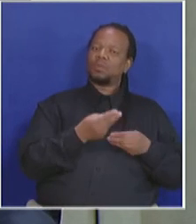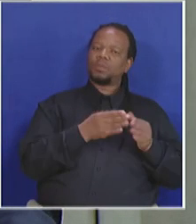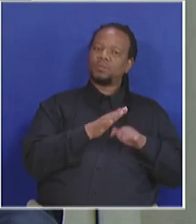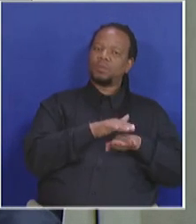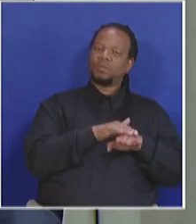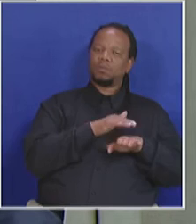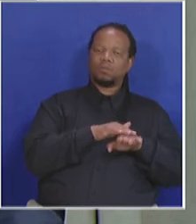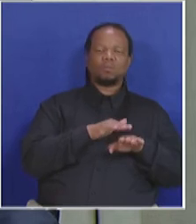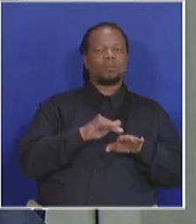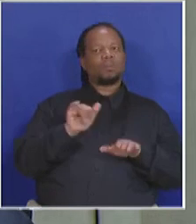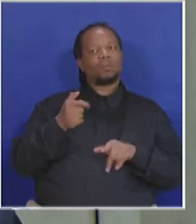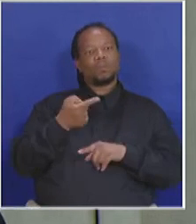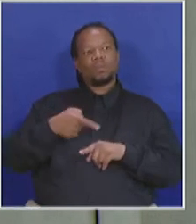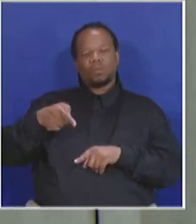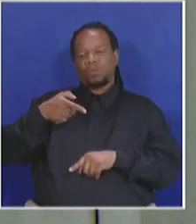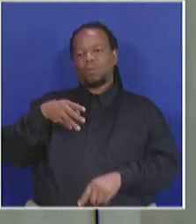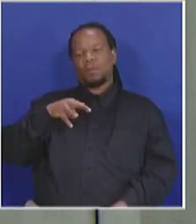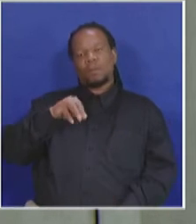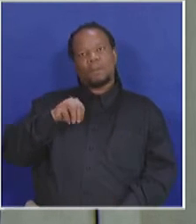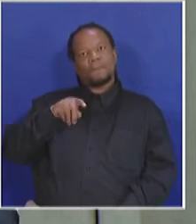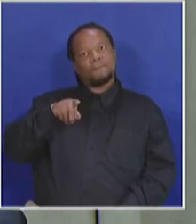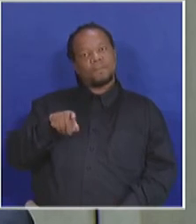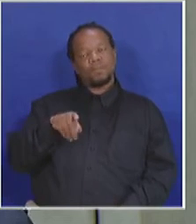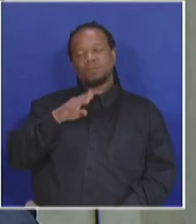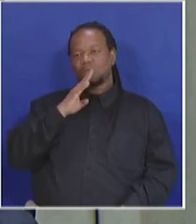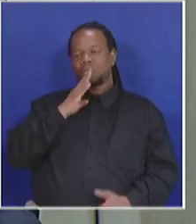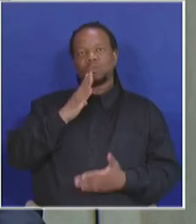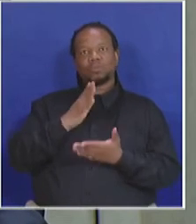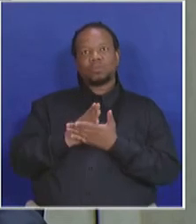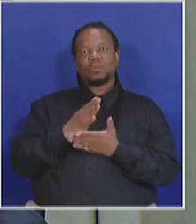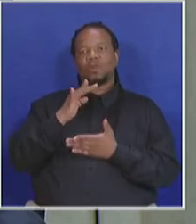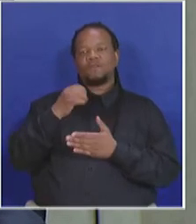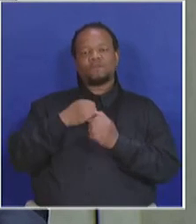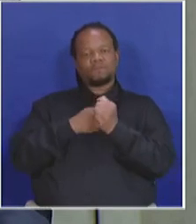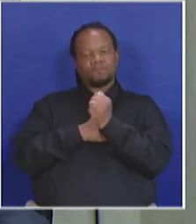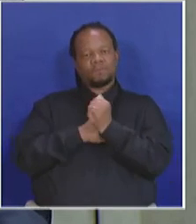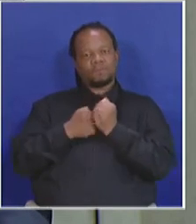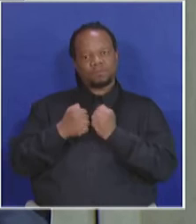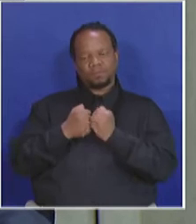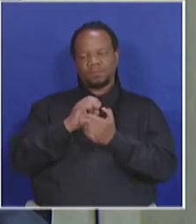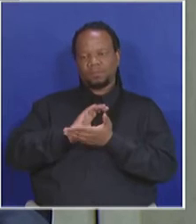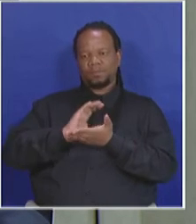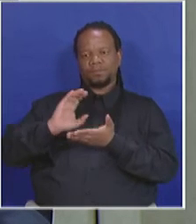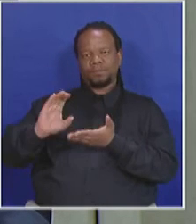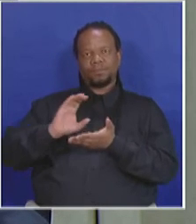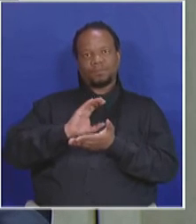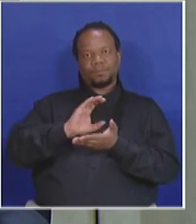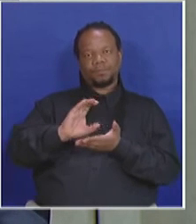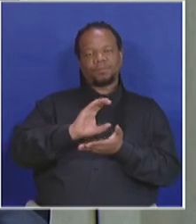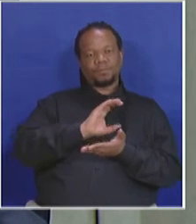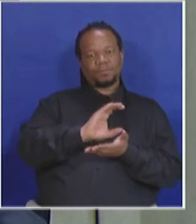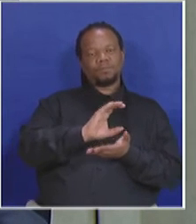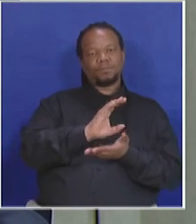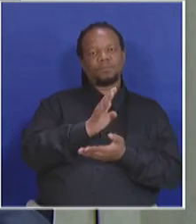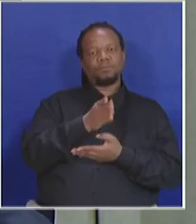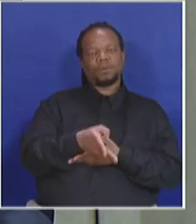all efforts that are aimed at ensuring that infrastructure development is funded and its financing is not cut back. We now need